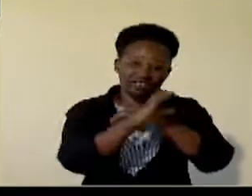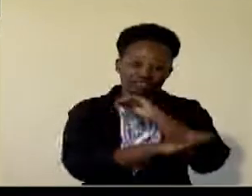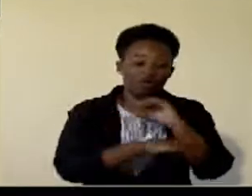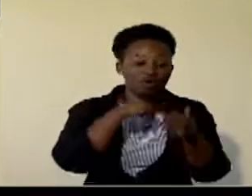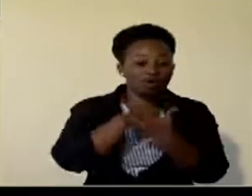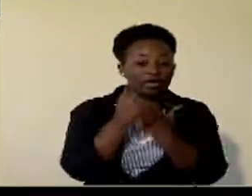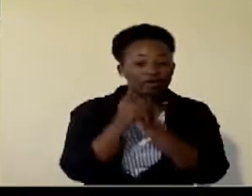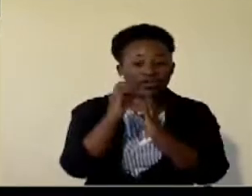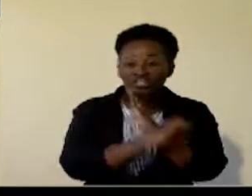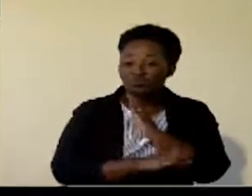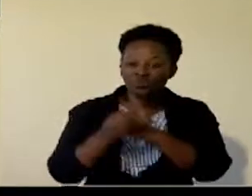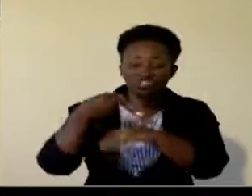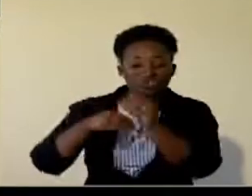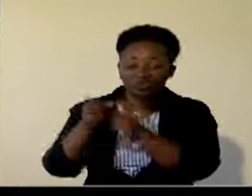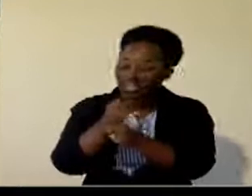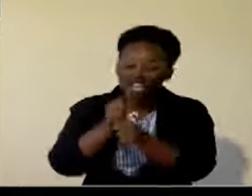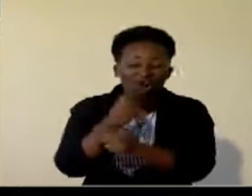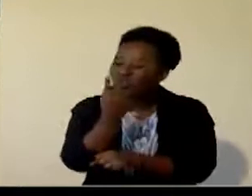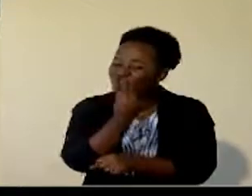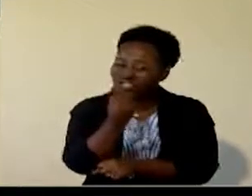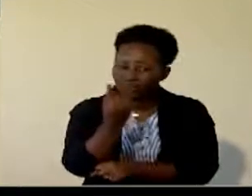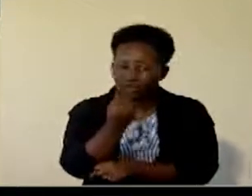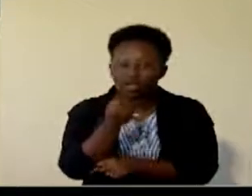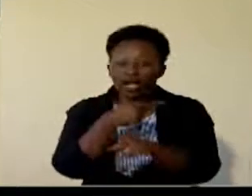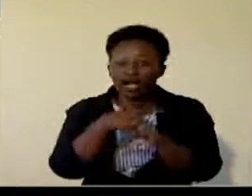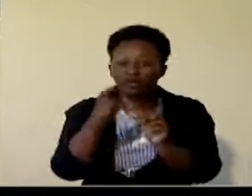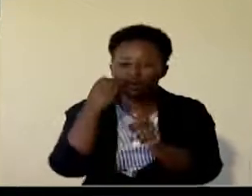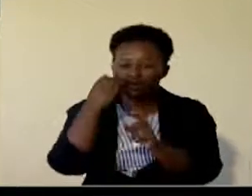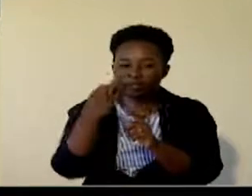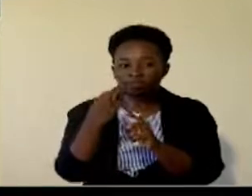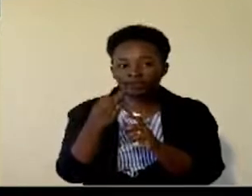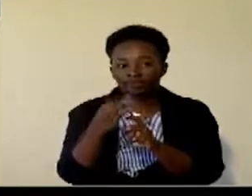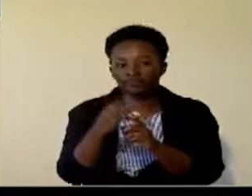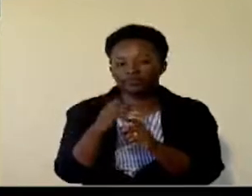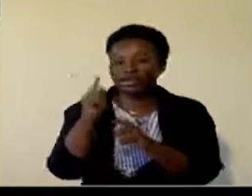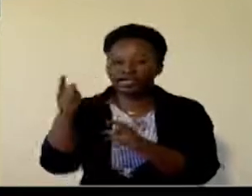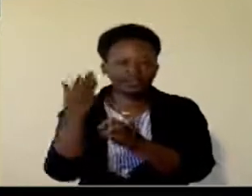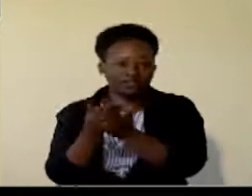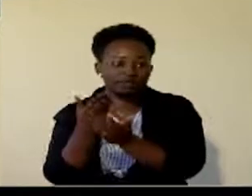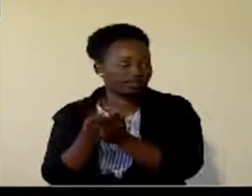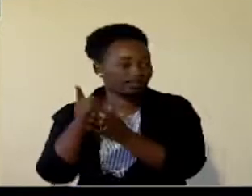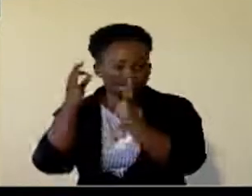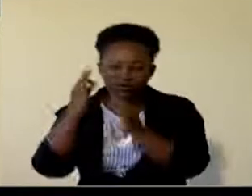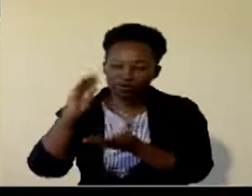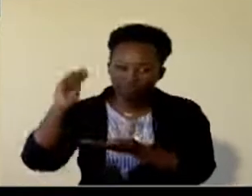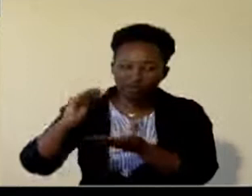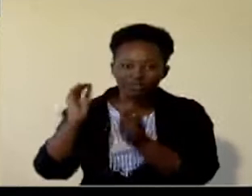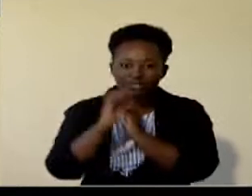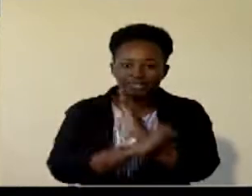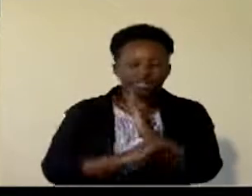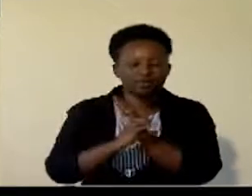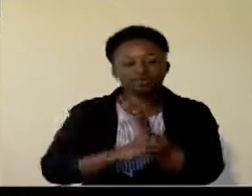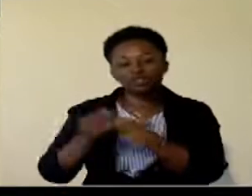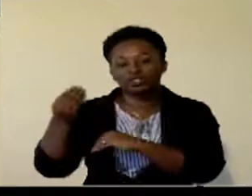on one commodity. Now, if it exports to other countries and the demand of that product has reduced, the country will